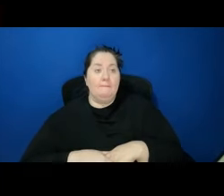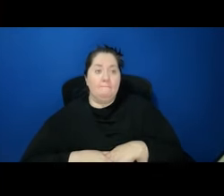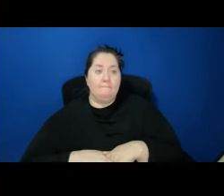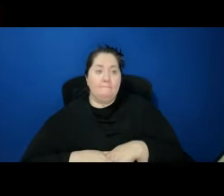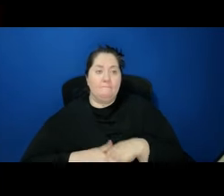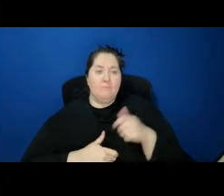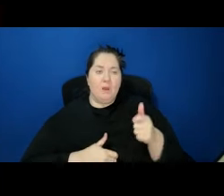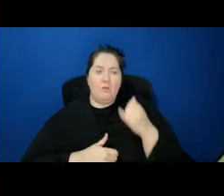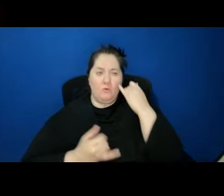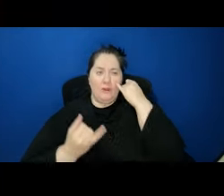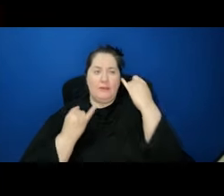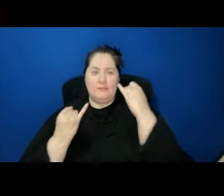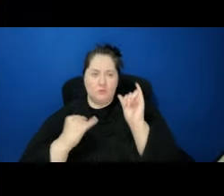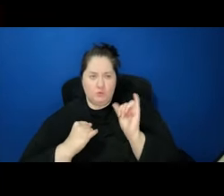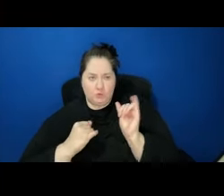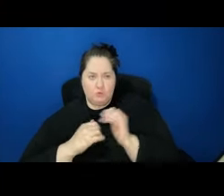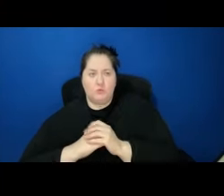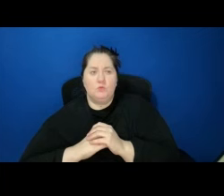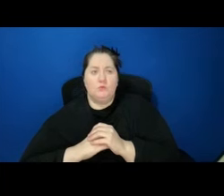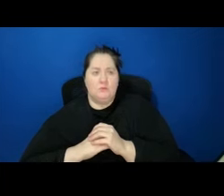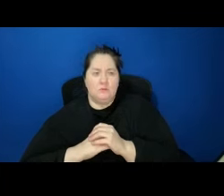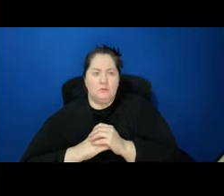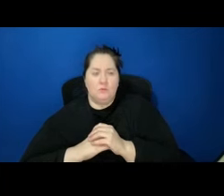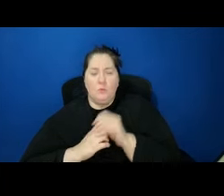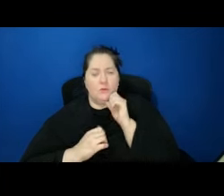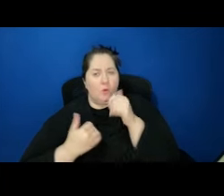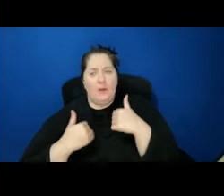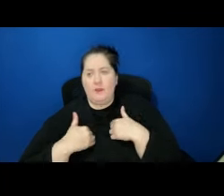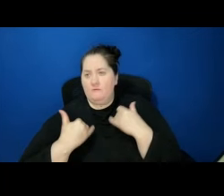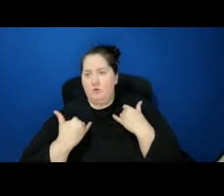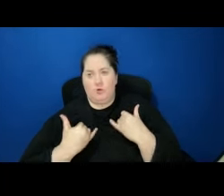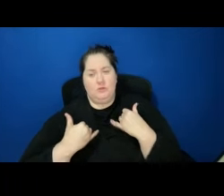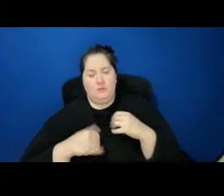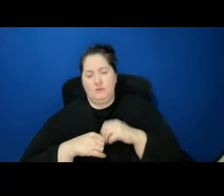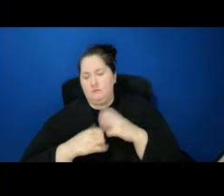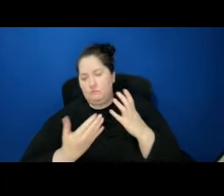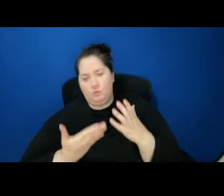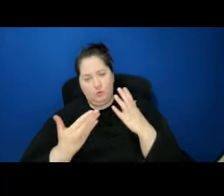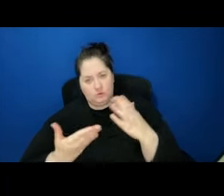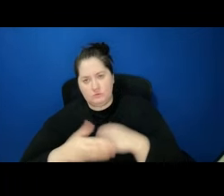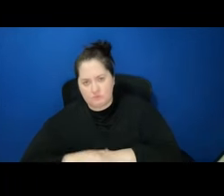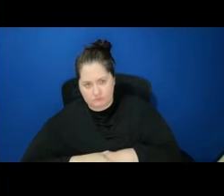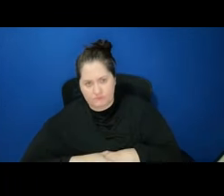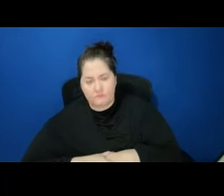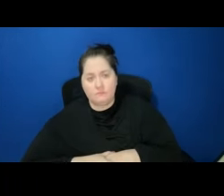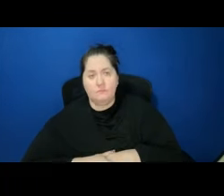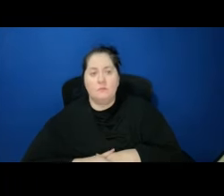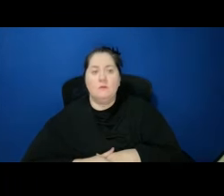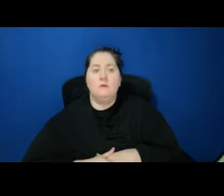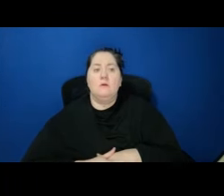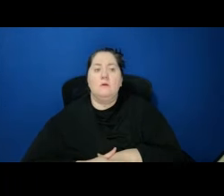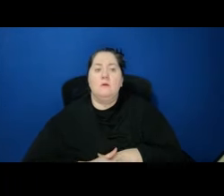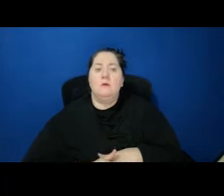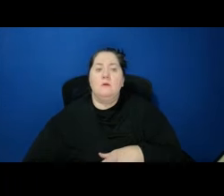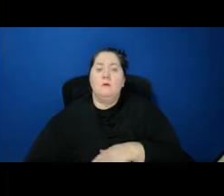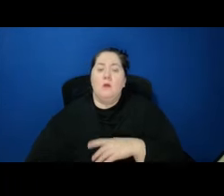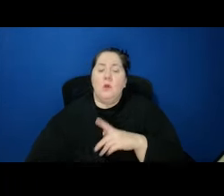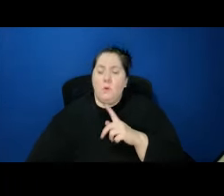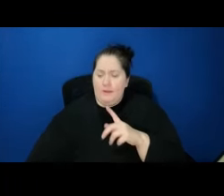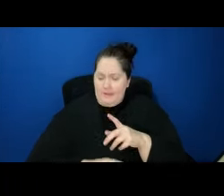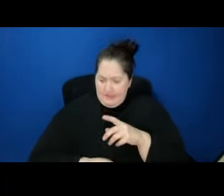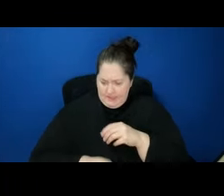probably other ideas, but we don't have any currently in the proposal. And Brendan, if I could add to that